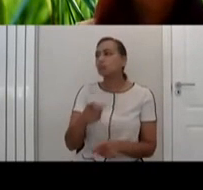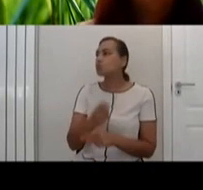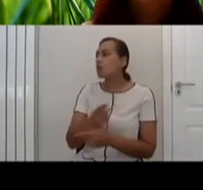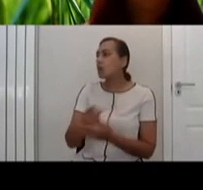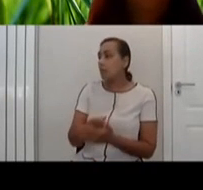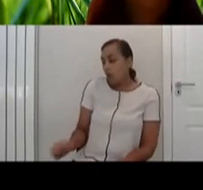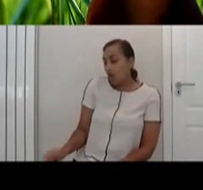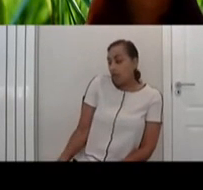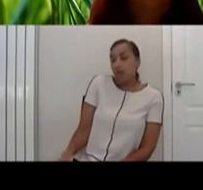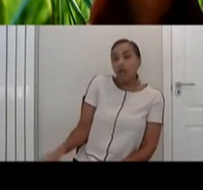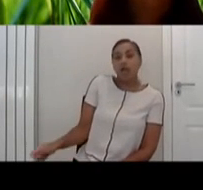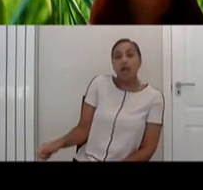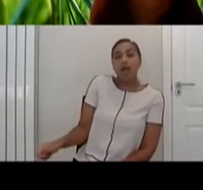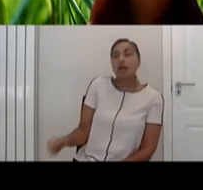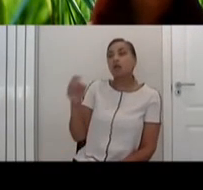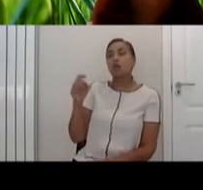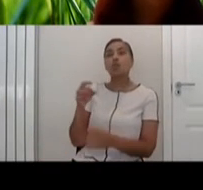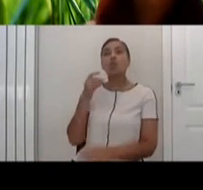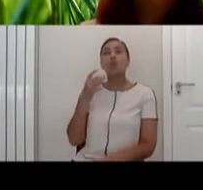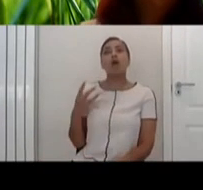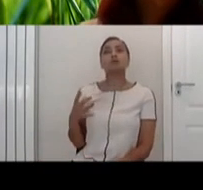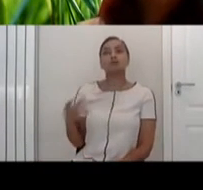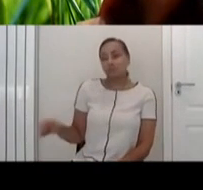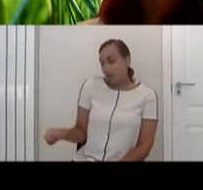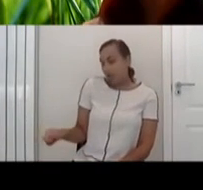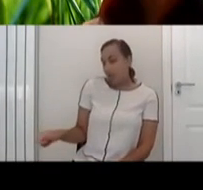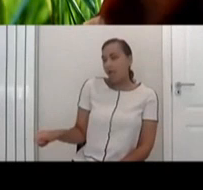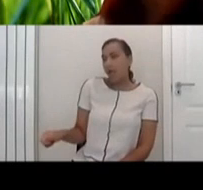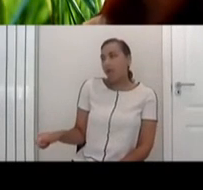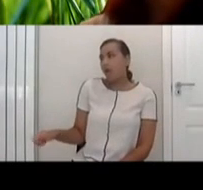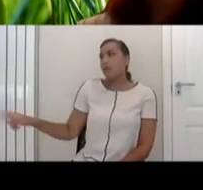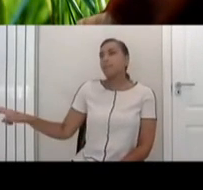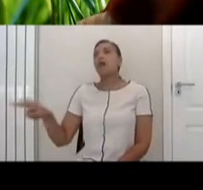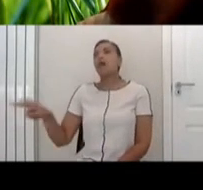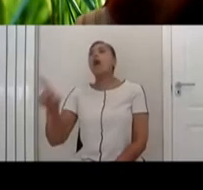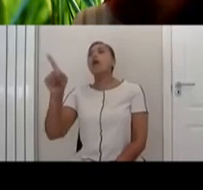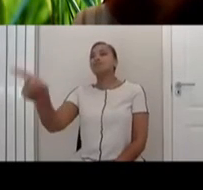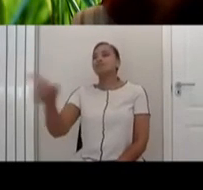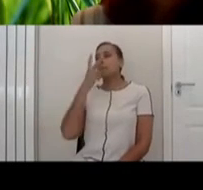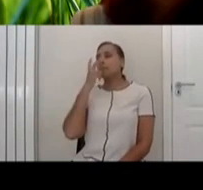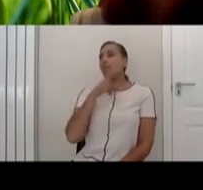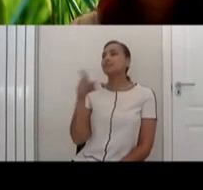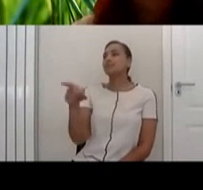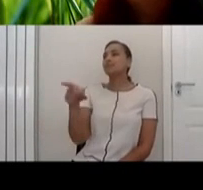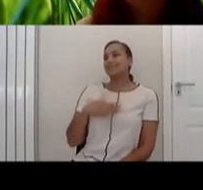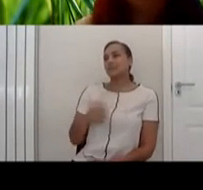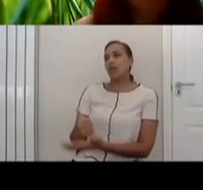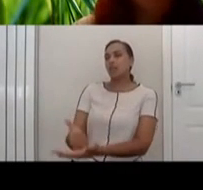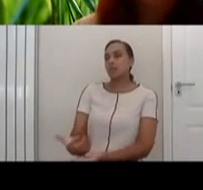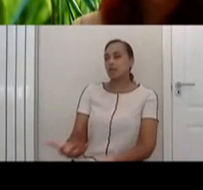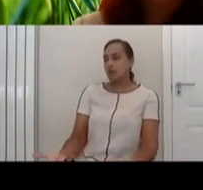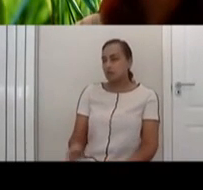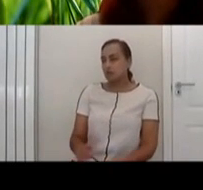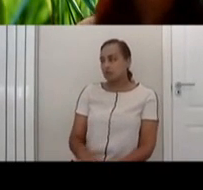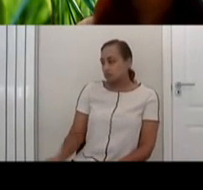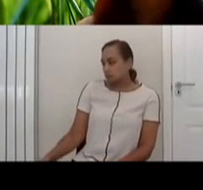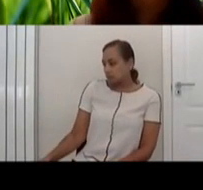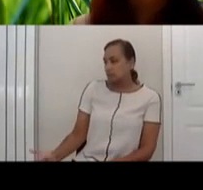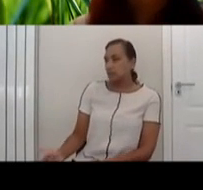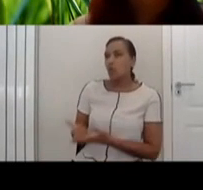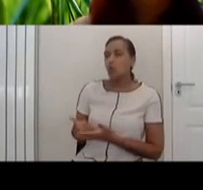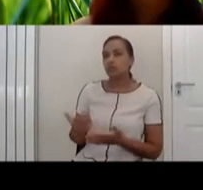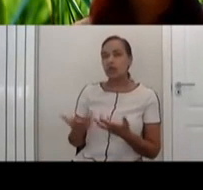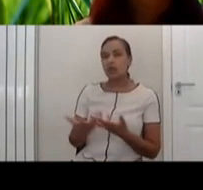a useful one. People see the white cane, and maybe there's a way of maybe, you know, linking in with the cane some way to support,